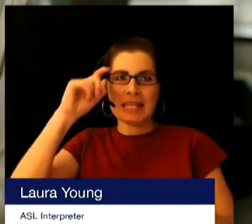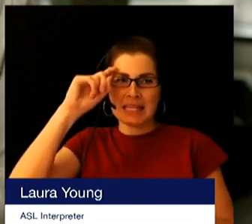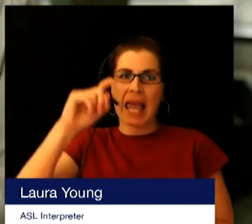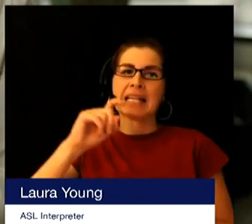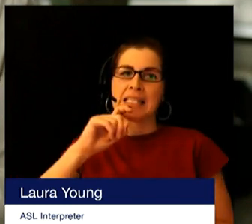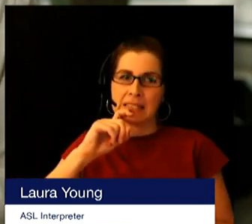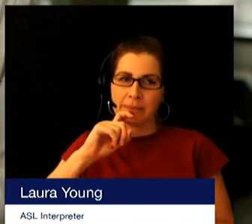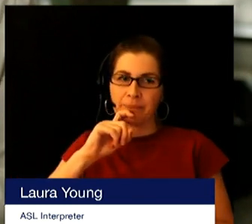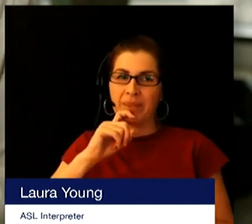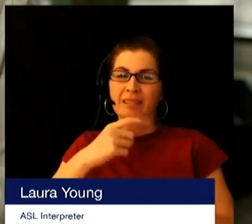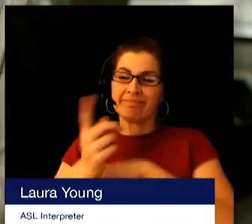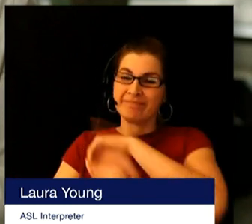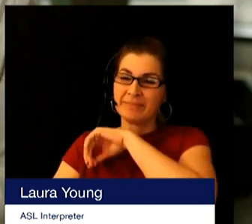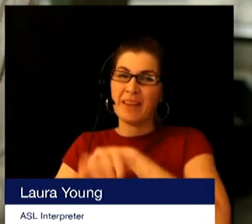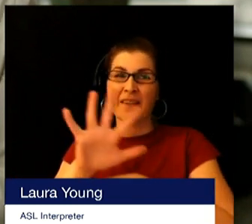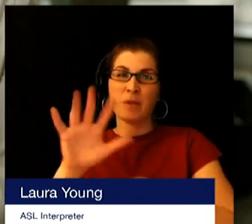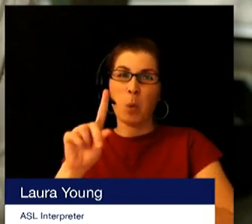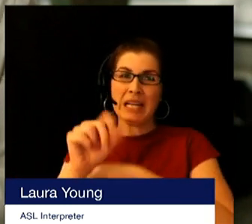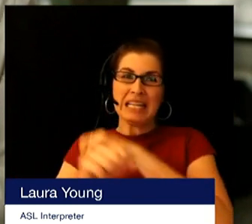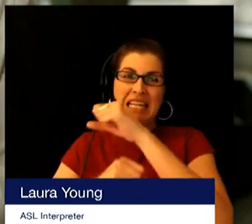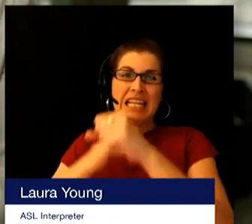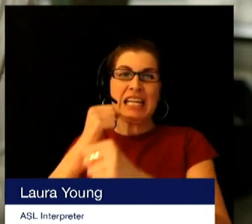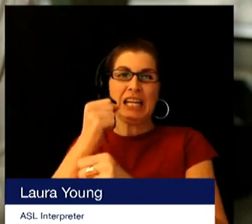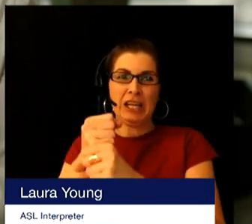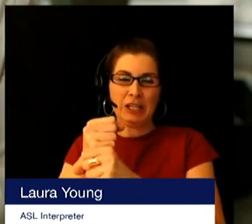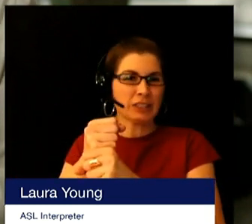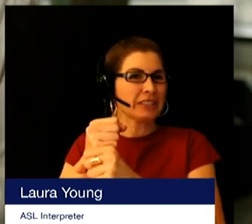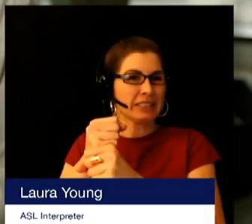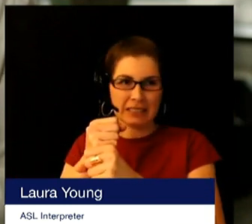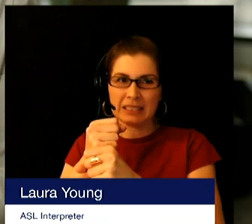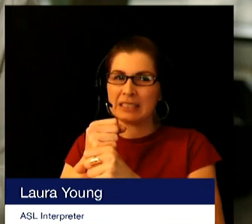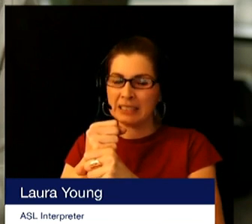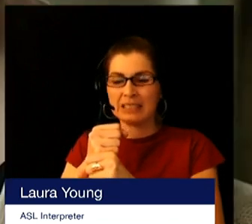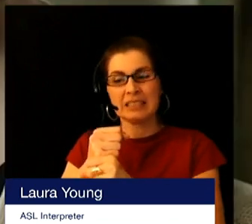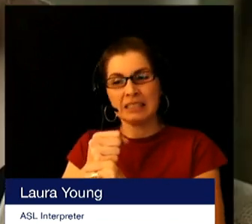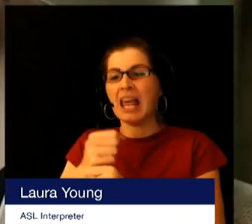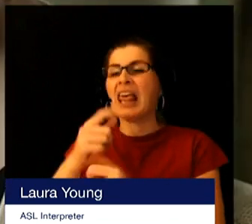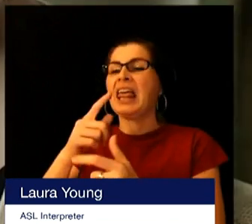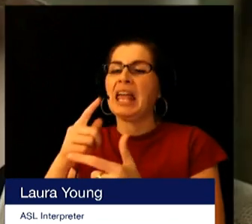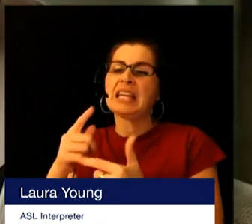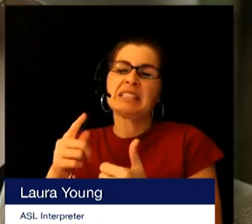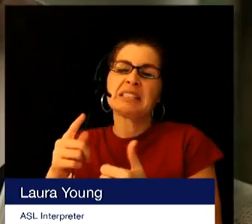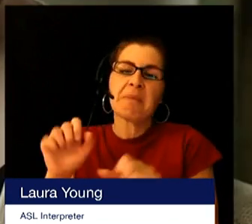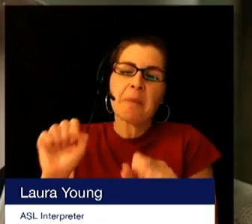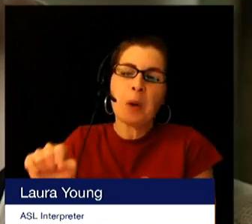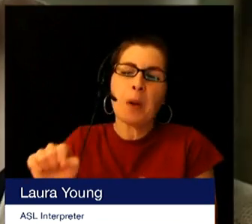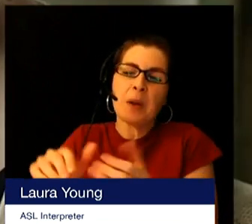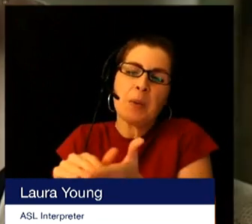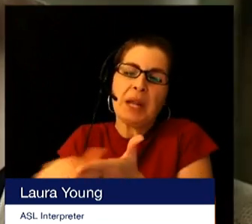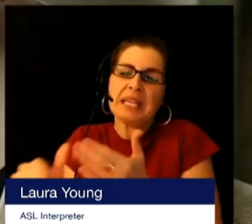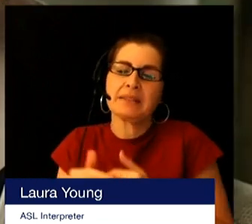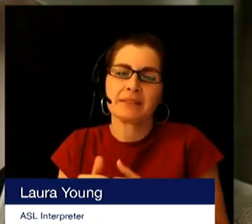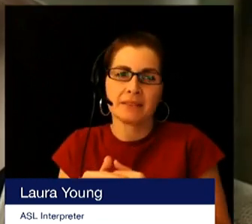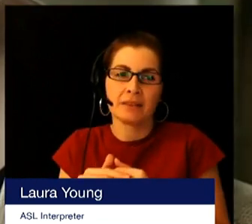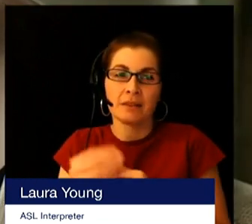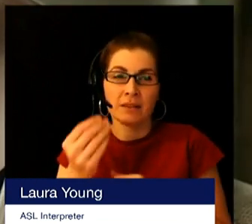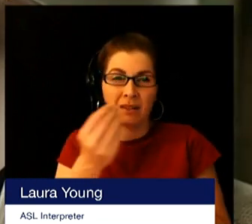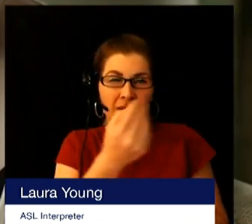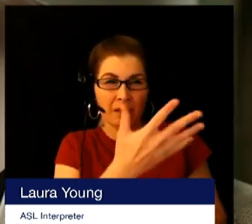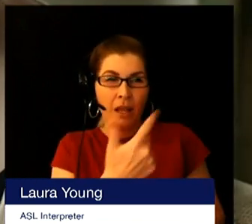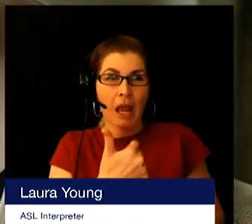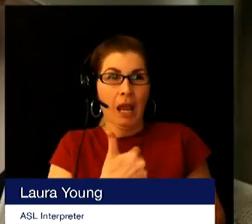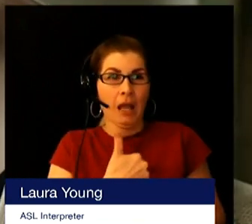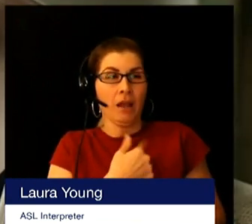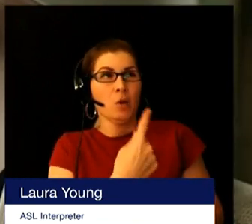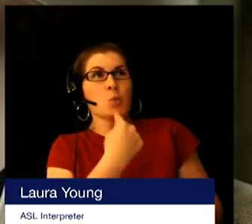years before I ever would receive the possibility of being released. You know, whenever I was sentenced, it felt like I was being told that